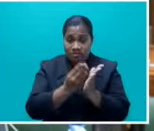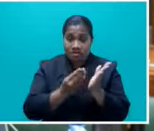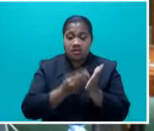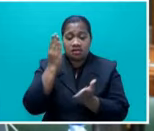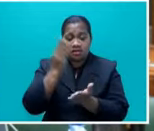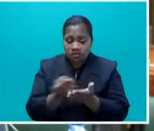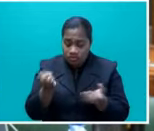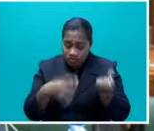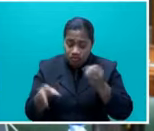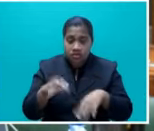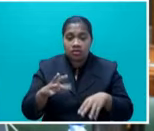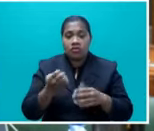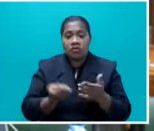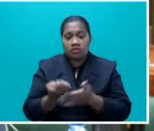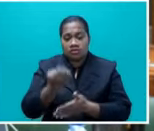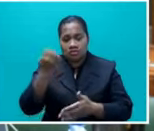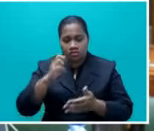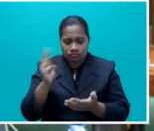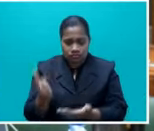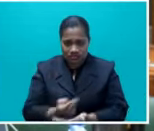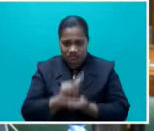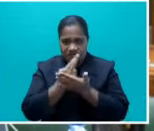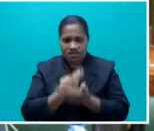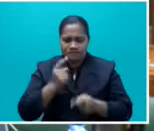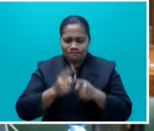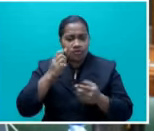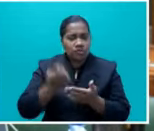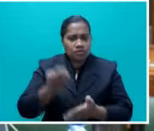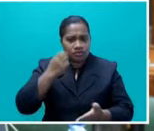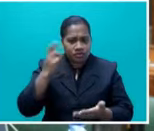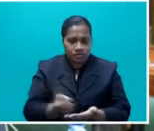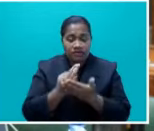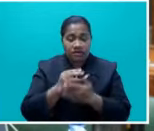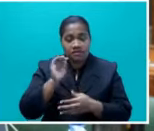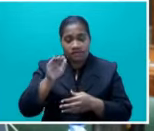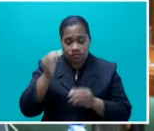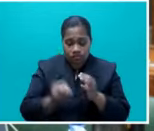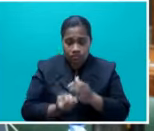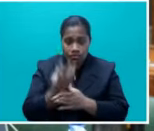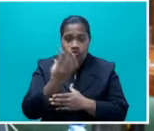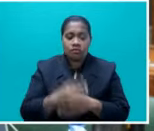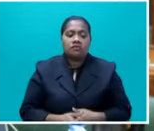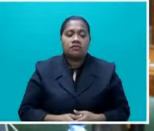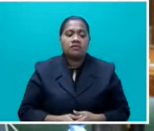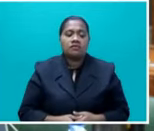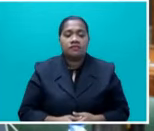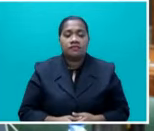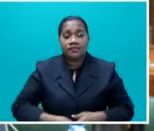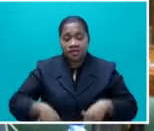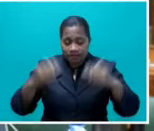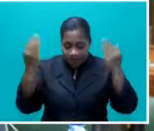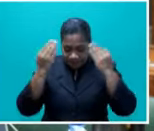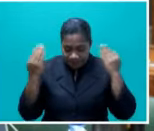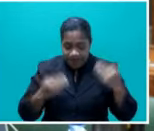our economic recovery and sets a good base for quick economic recovery and the future growth over the short to medium term. Madam Speaker, a few weeks